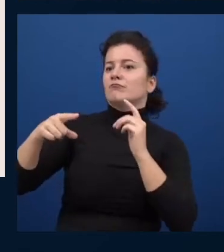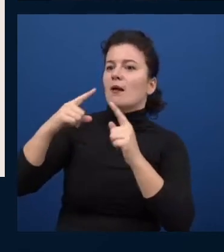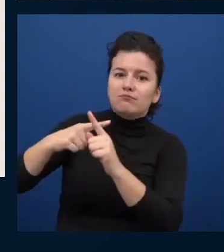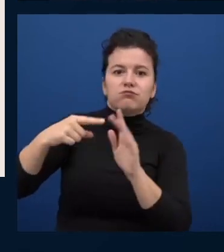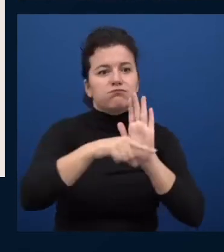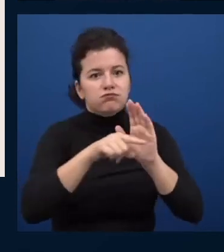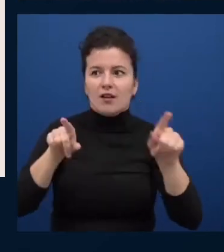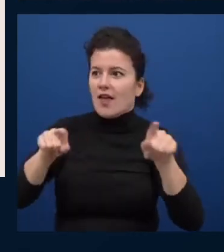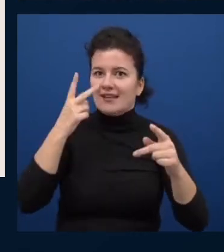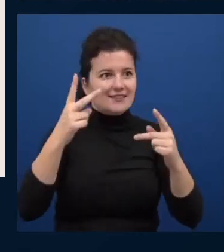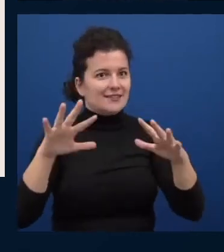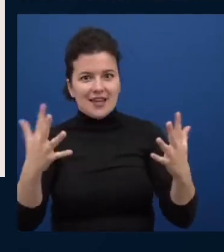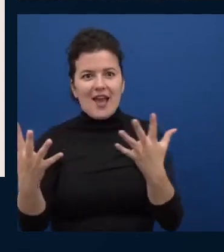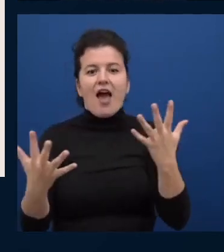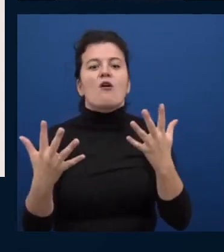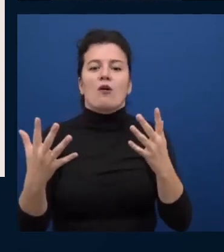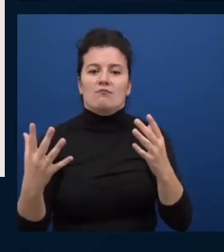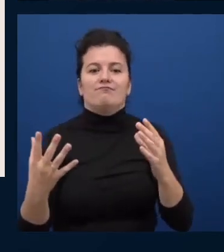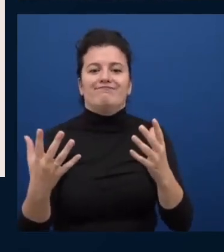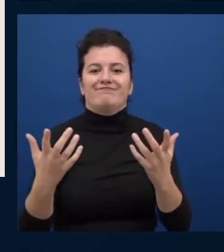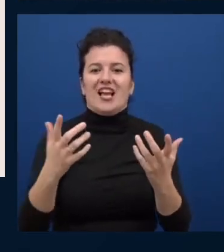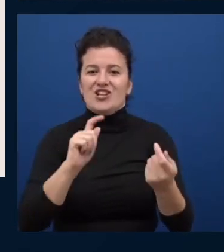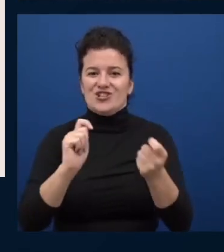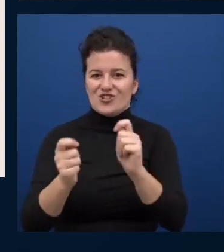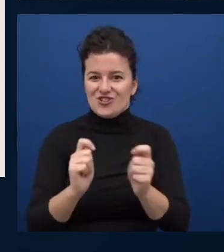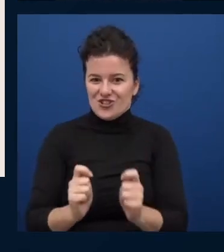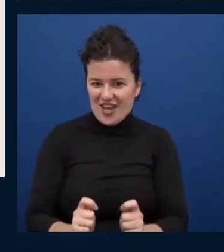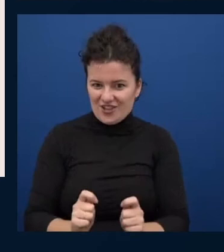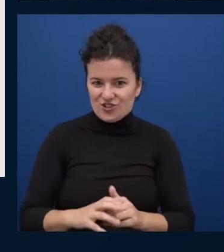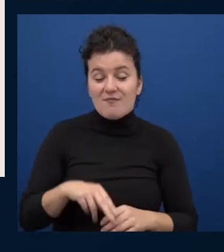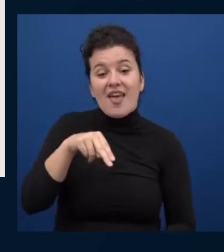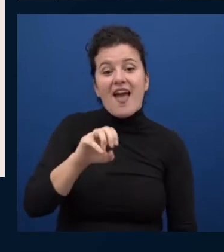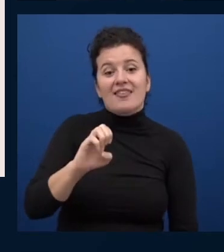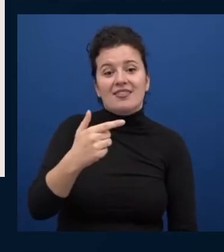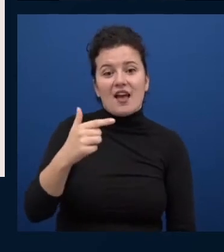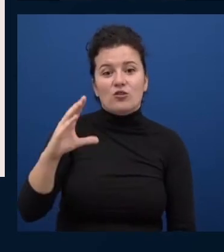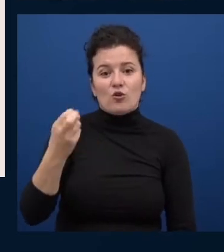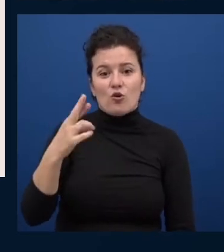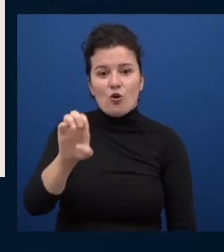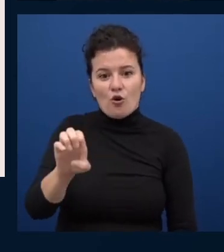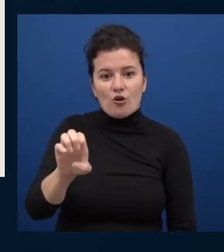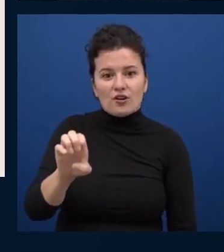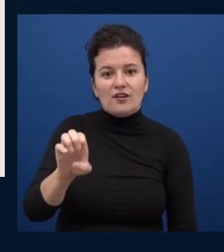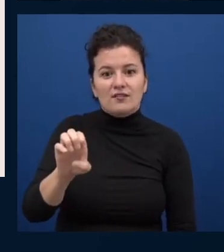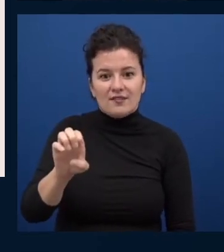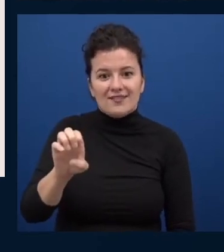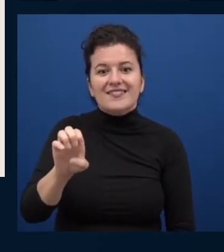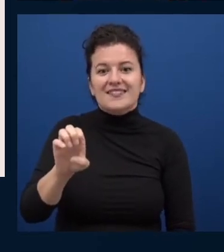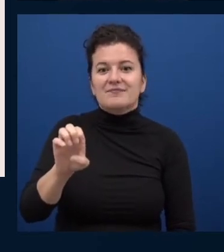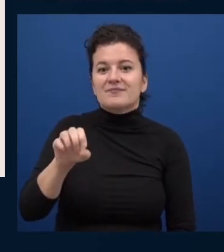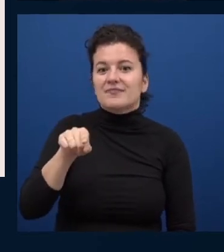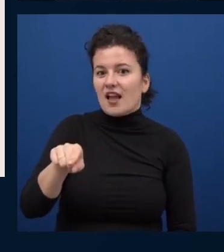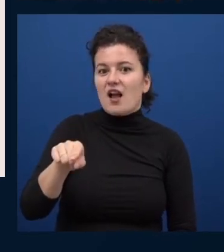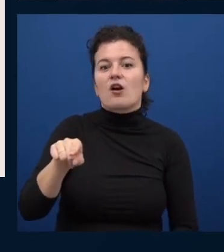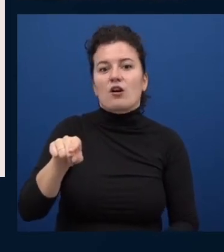on. So we'll stop referring to .netcore as version 9 and talk more about Umbraco as